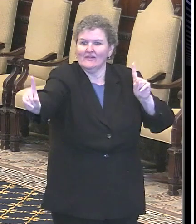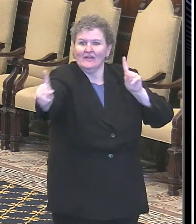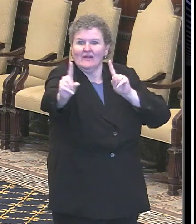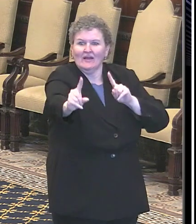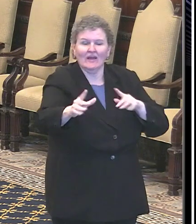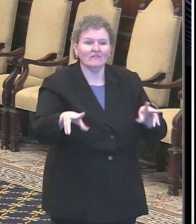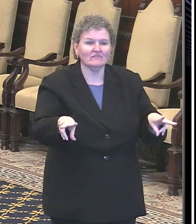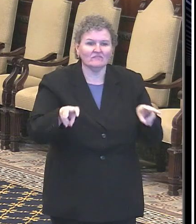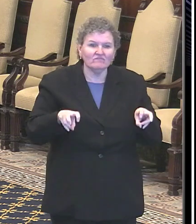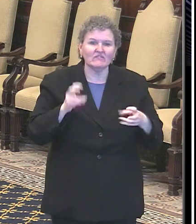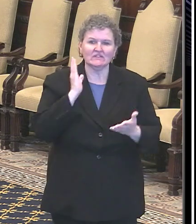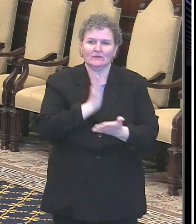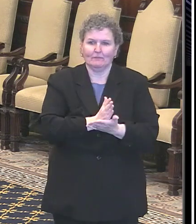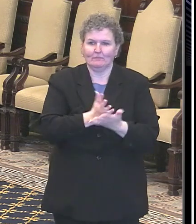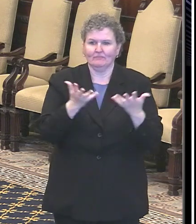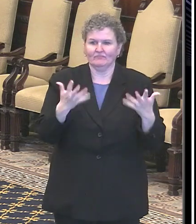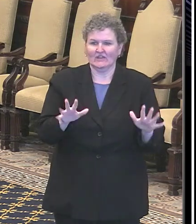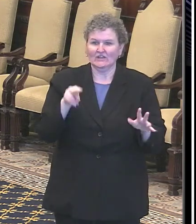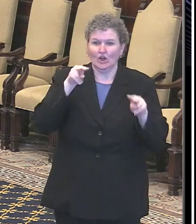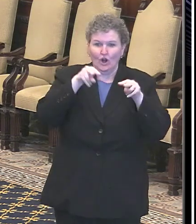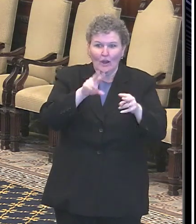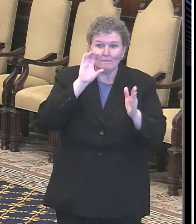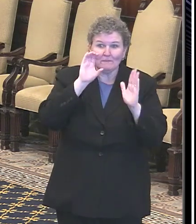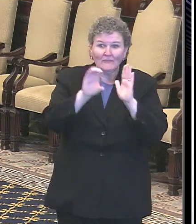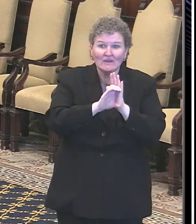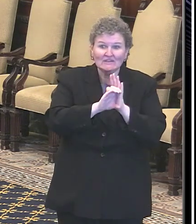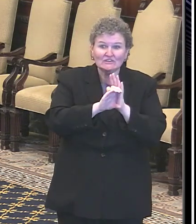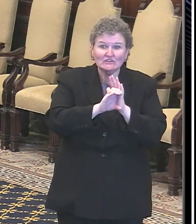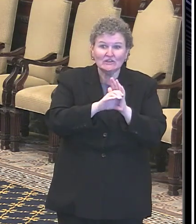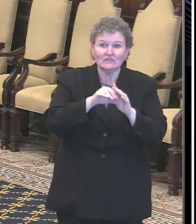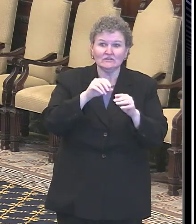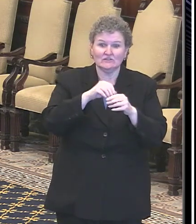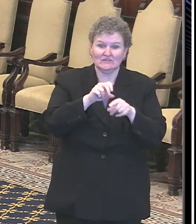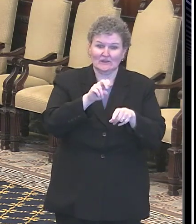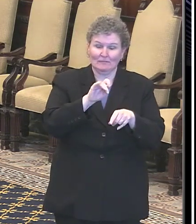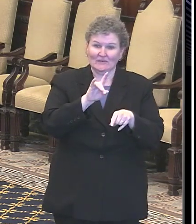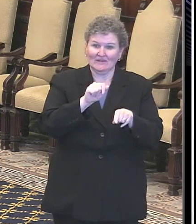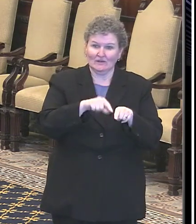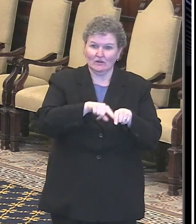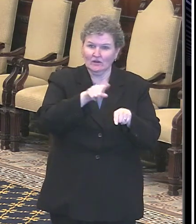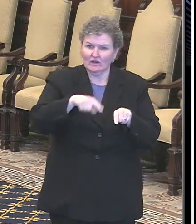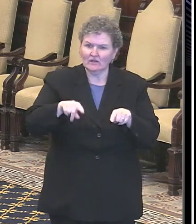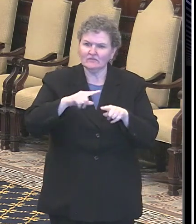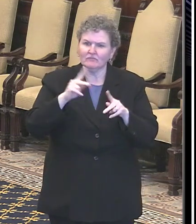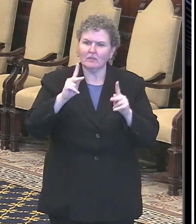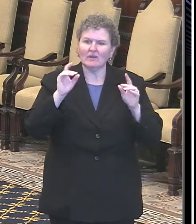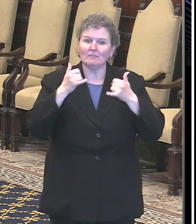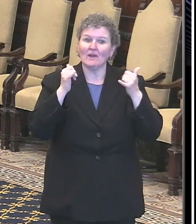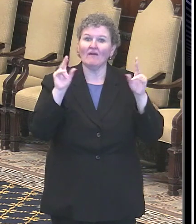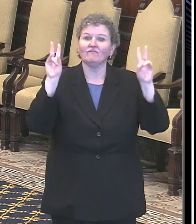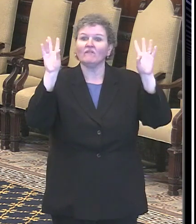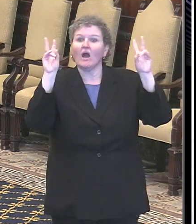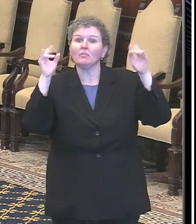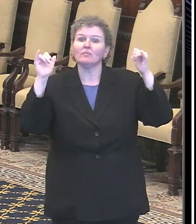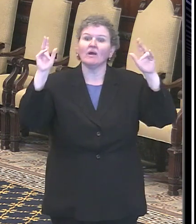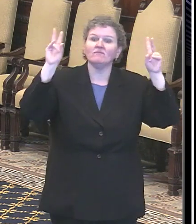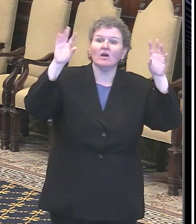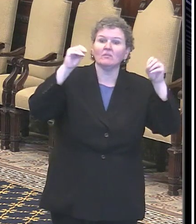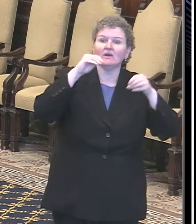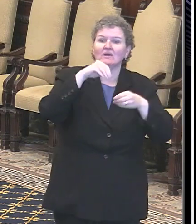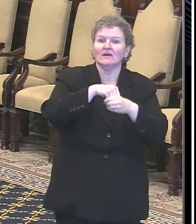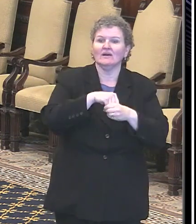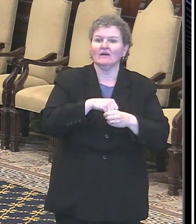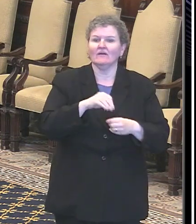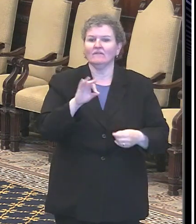saw a picture on social media today of a bunch of young people playing volleyball in Franklin Square, not